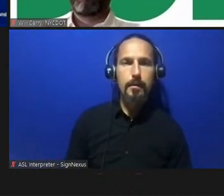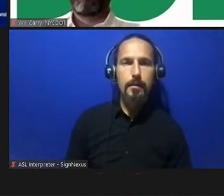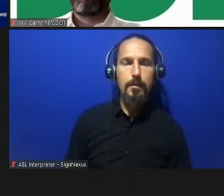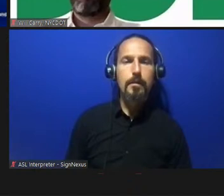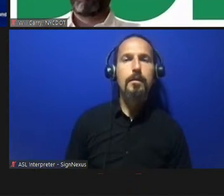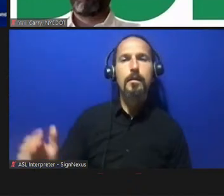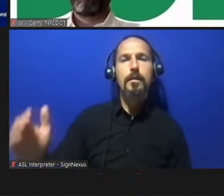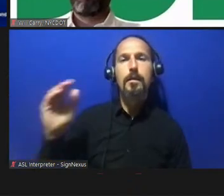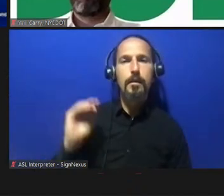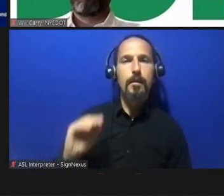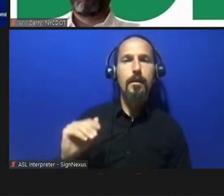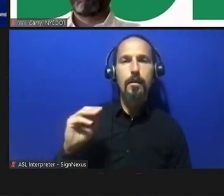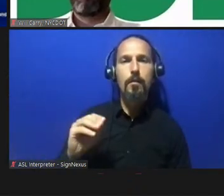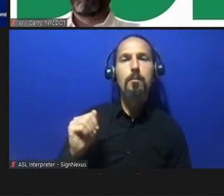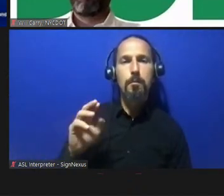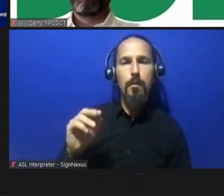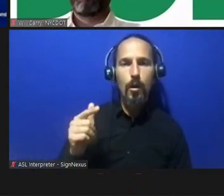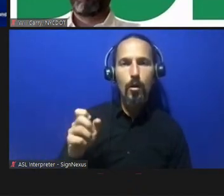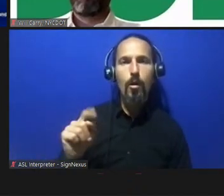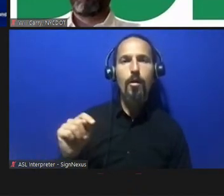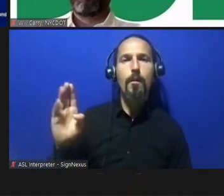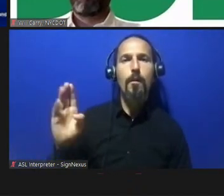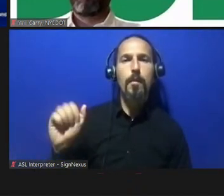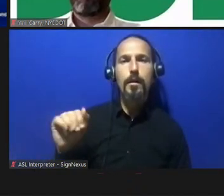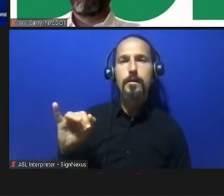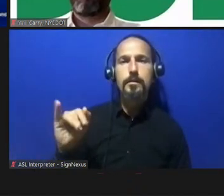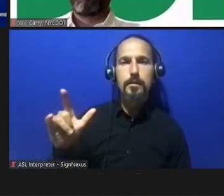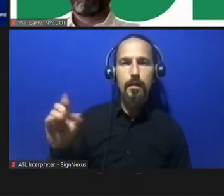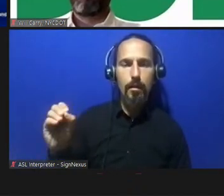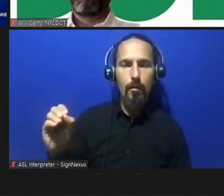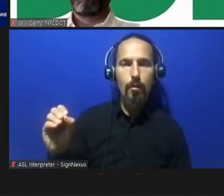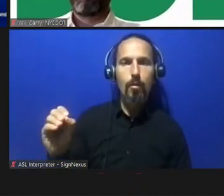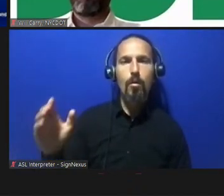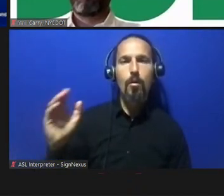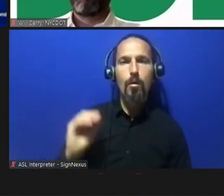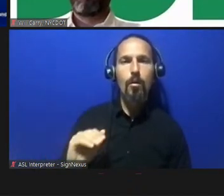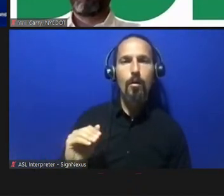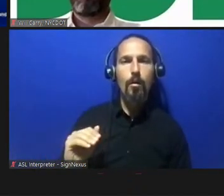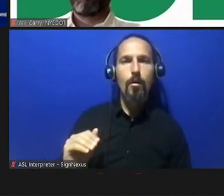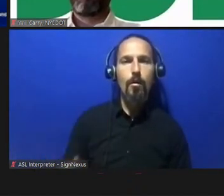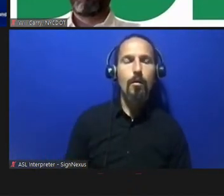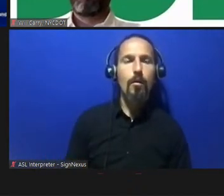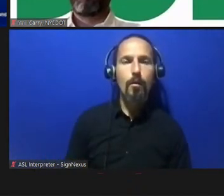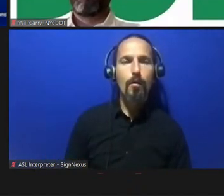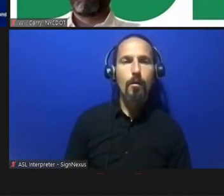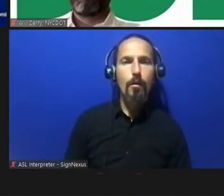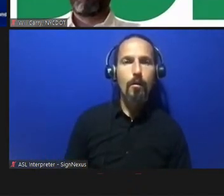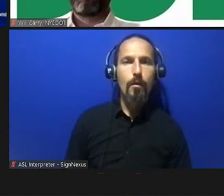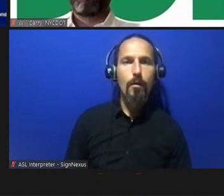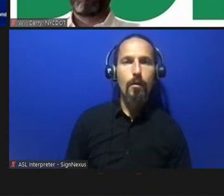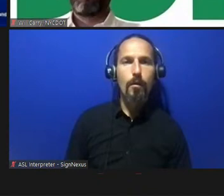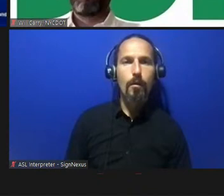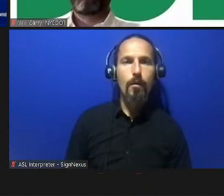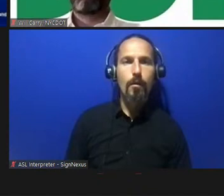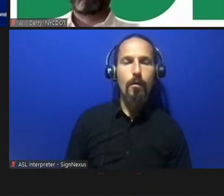the next speaker is margaret basilio followed by rangunandan ankolikar